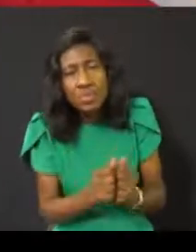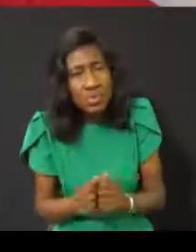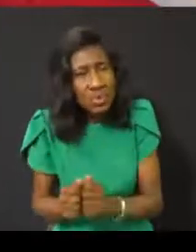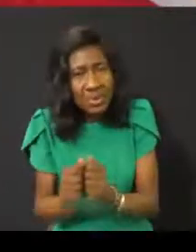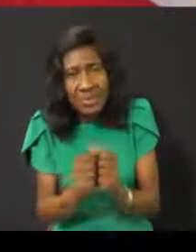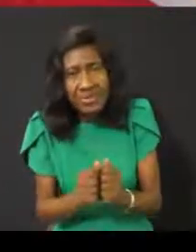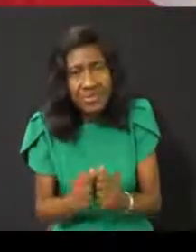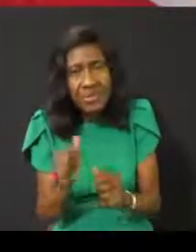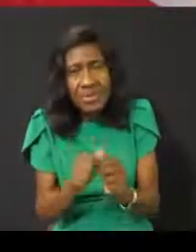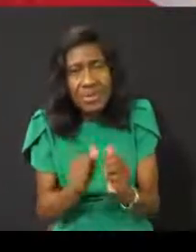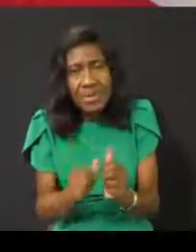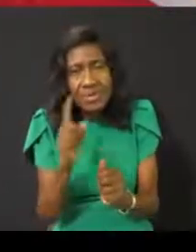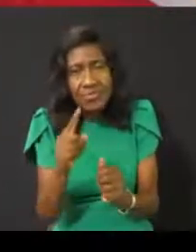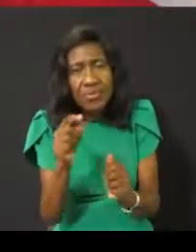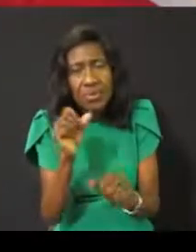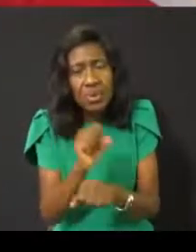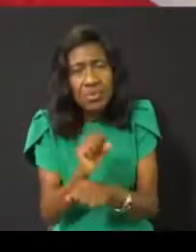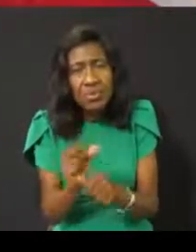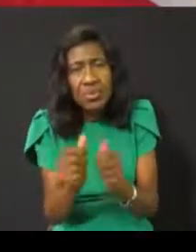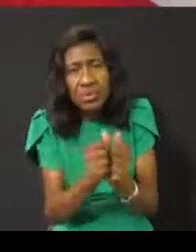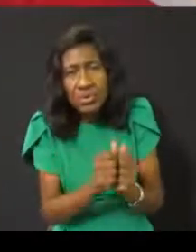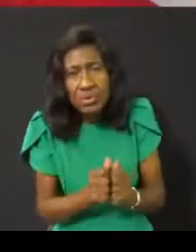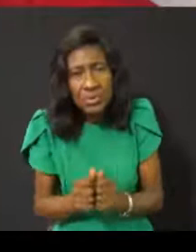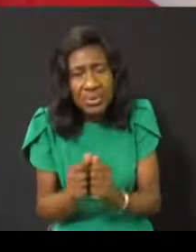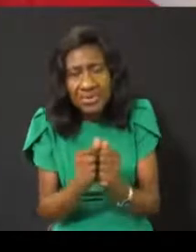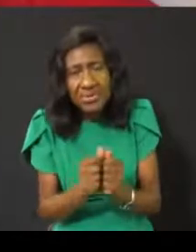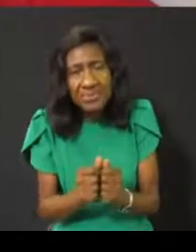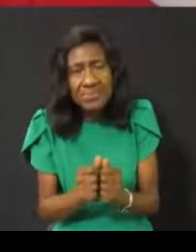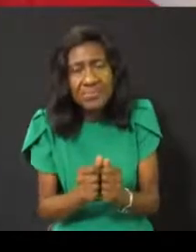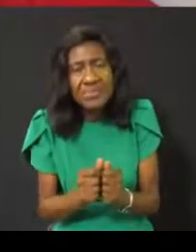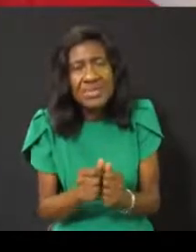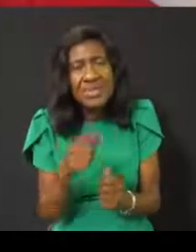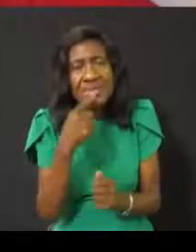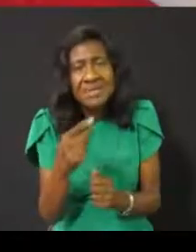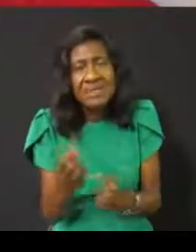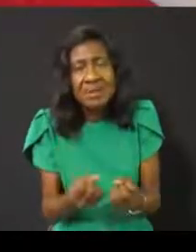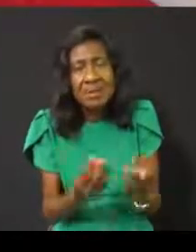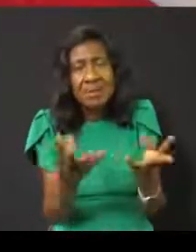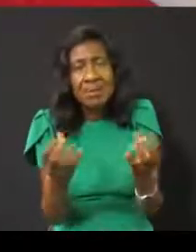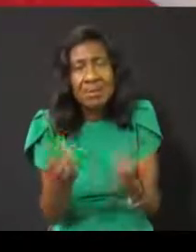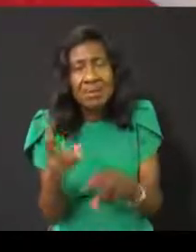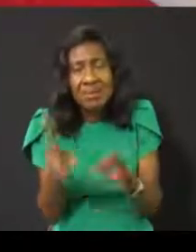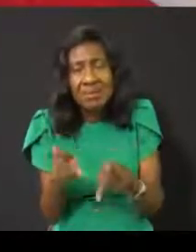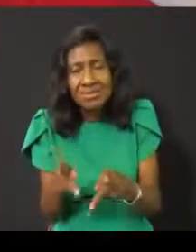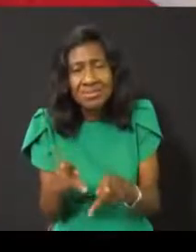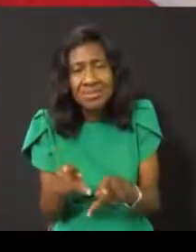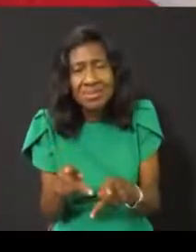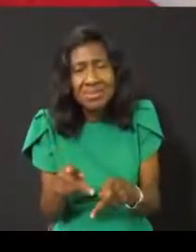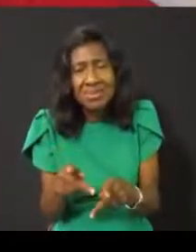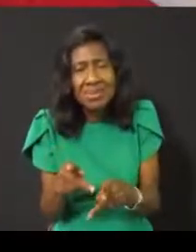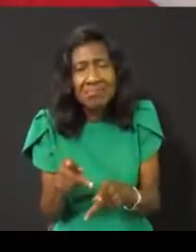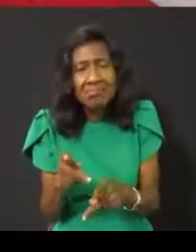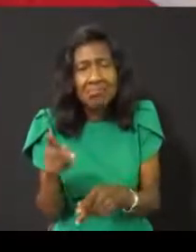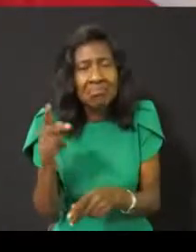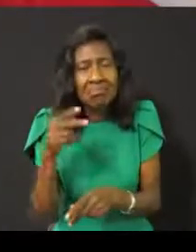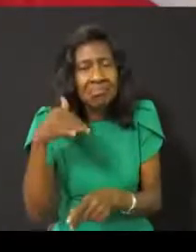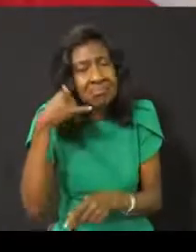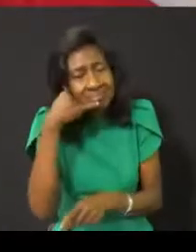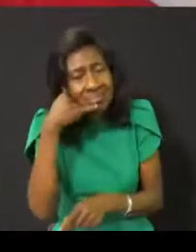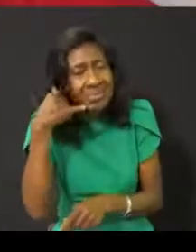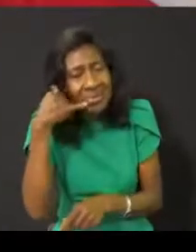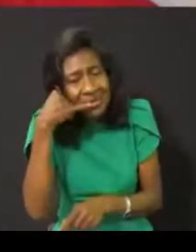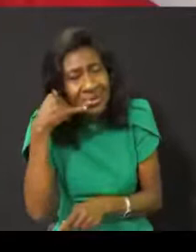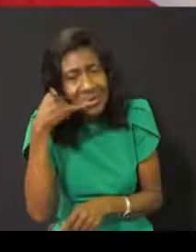needs of our people. The Premier phone was ringing way too much. His phone, Minister Brian, all our ministers were getting calls from